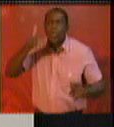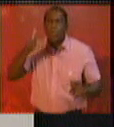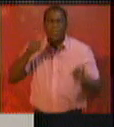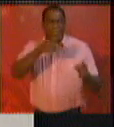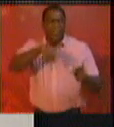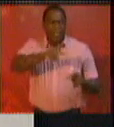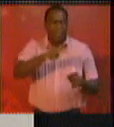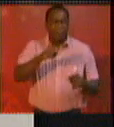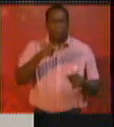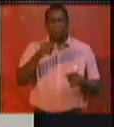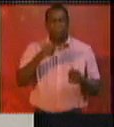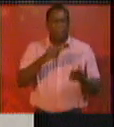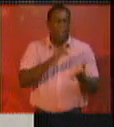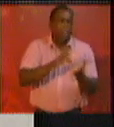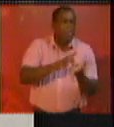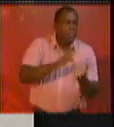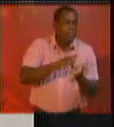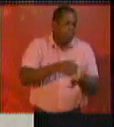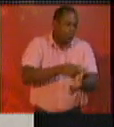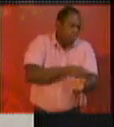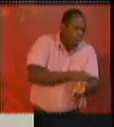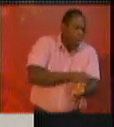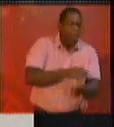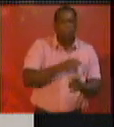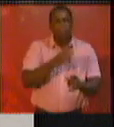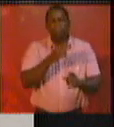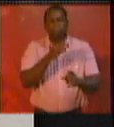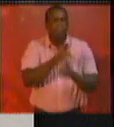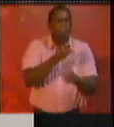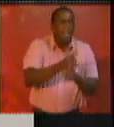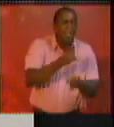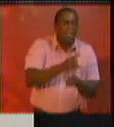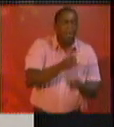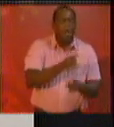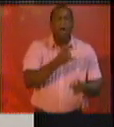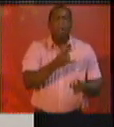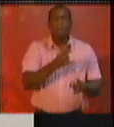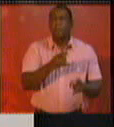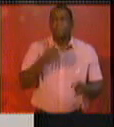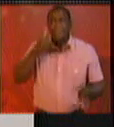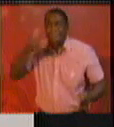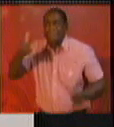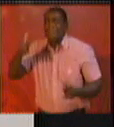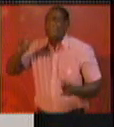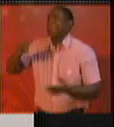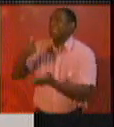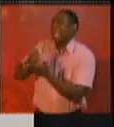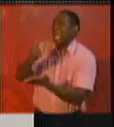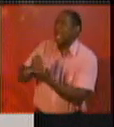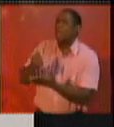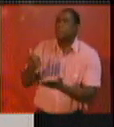COVID-19 protocols and the isolation, the social isolation that it has allowed?